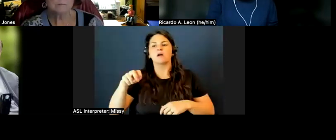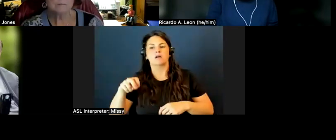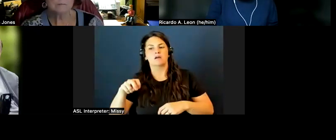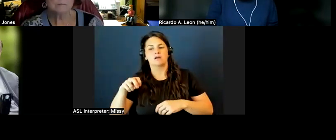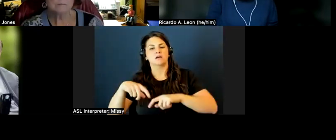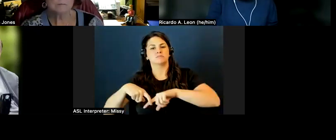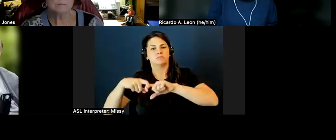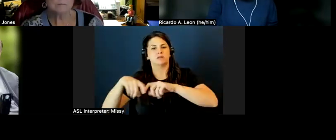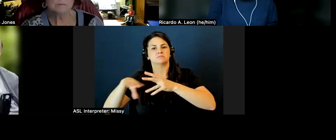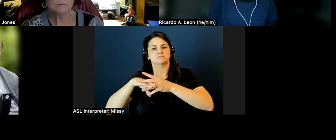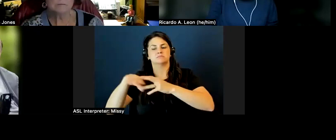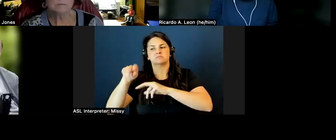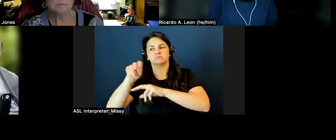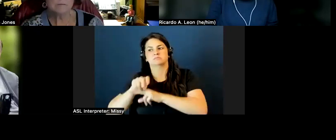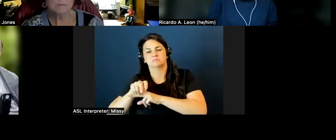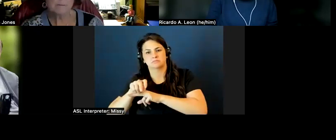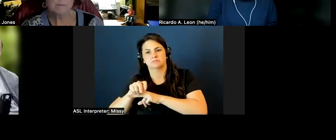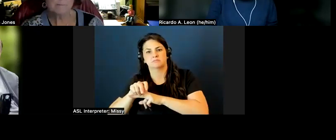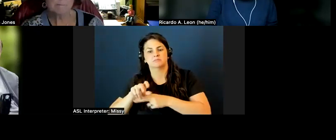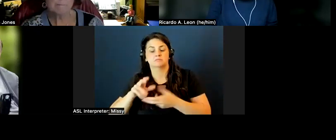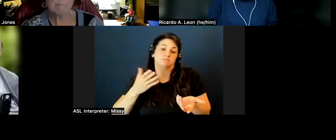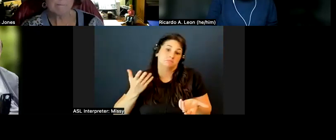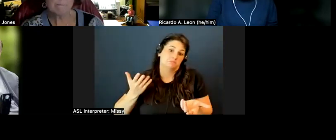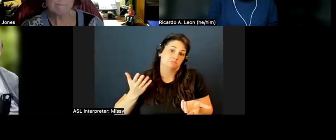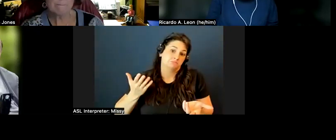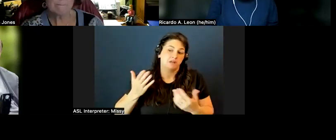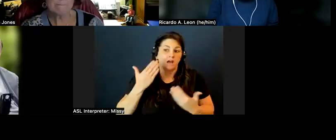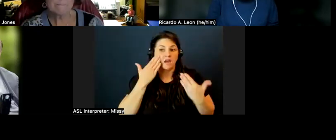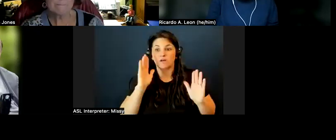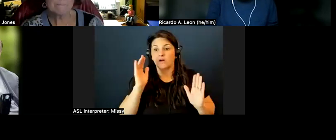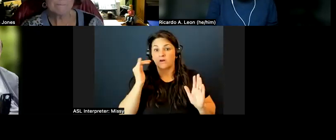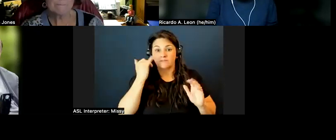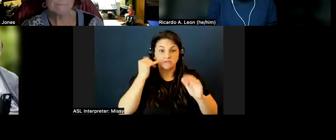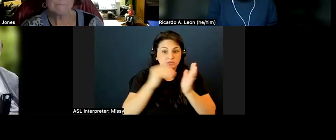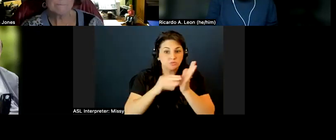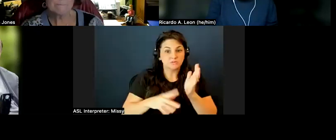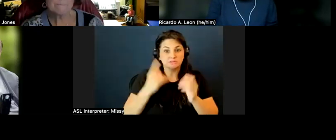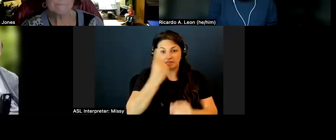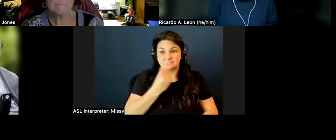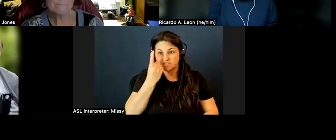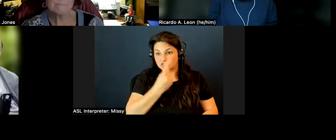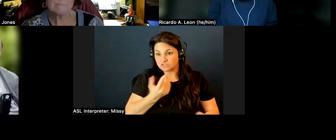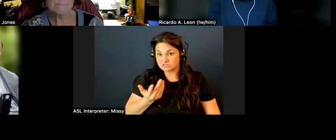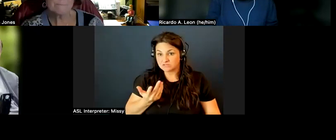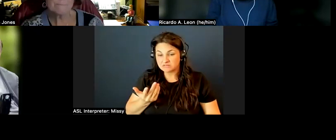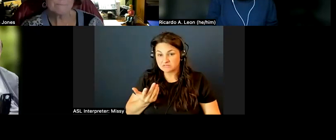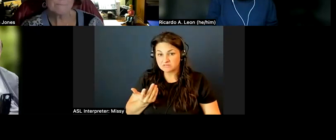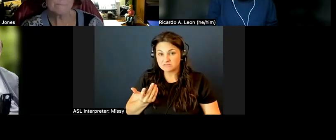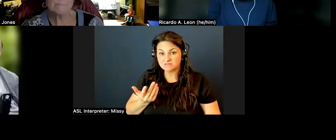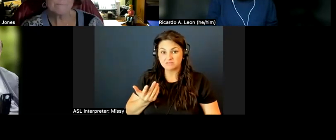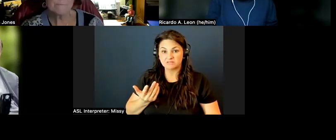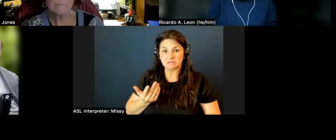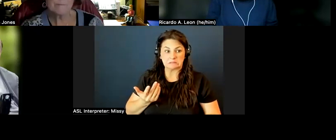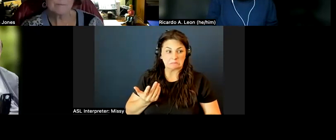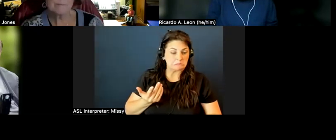to. I don't know if the students considered what they would do for everyone